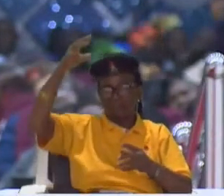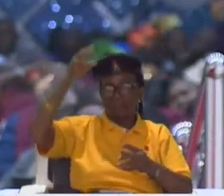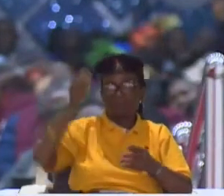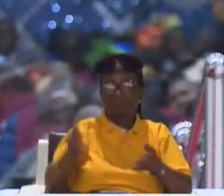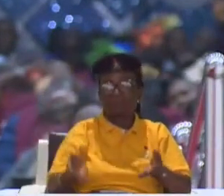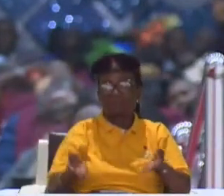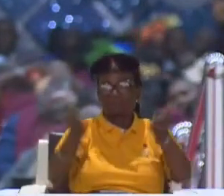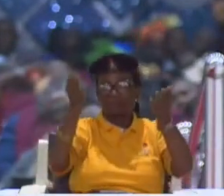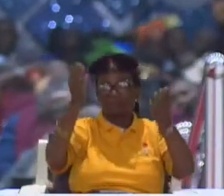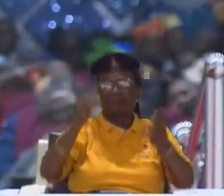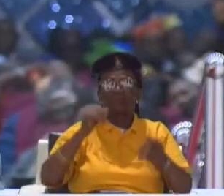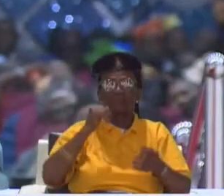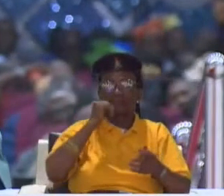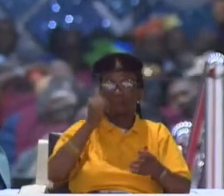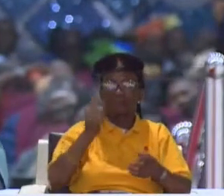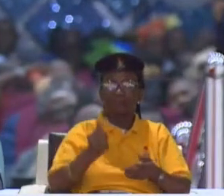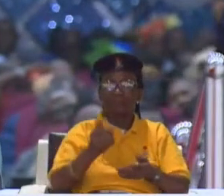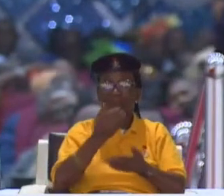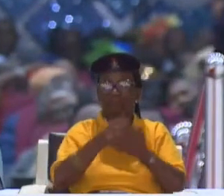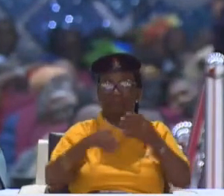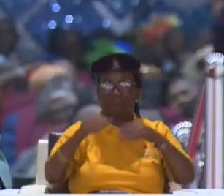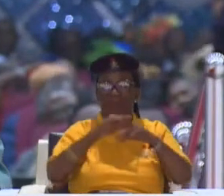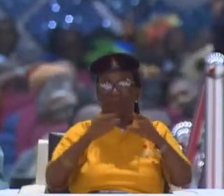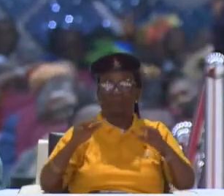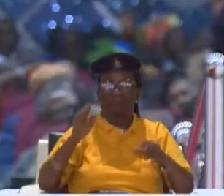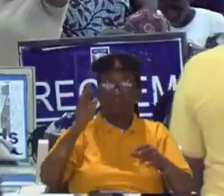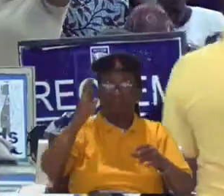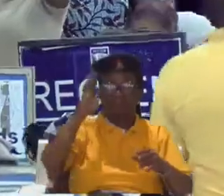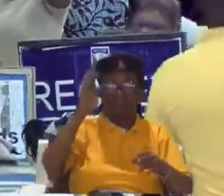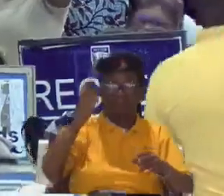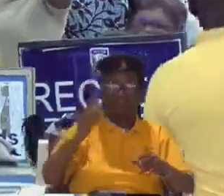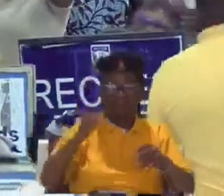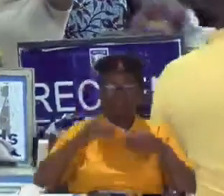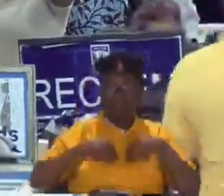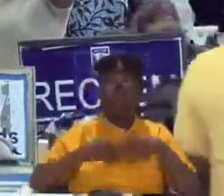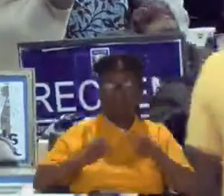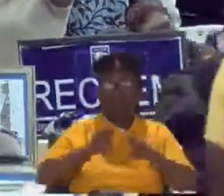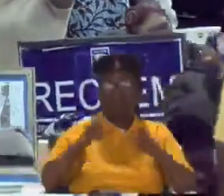tomorrow, heaven would have opened over